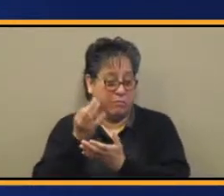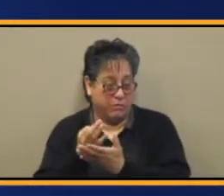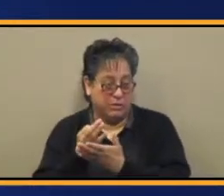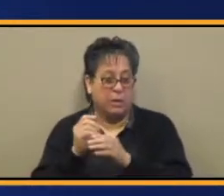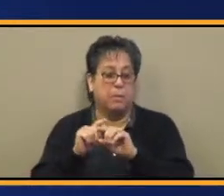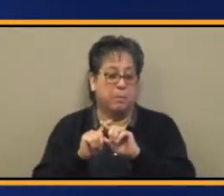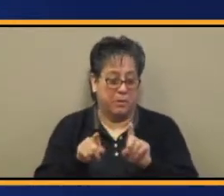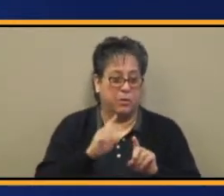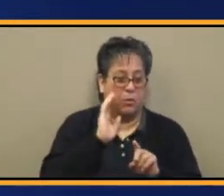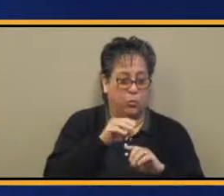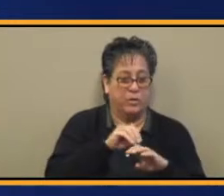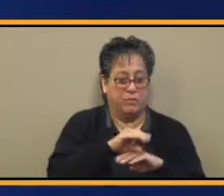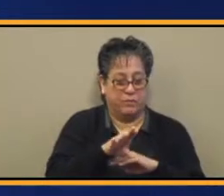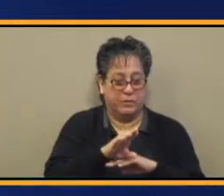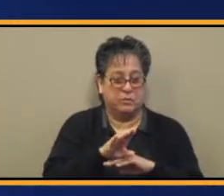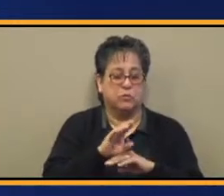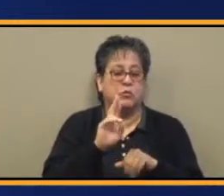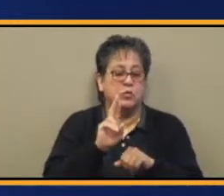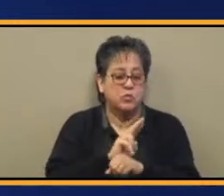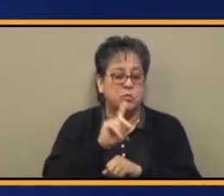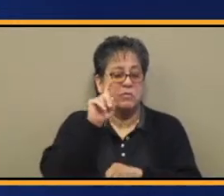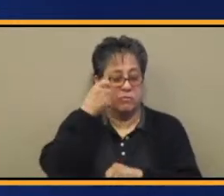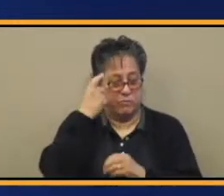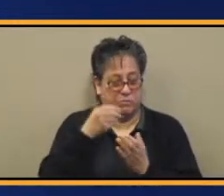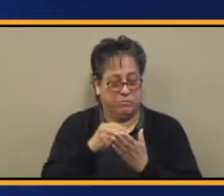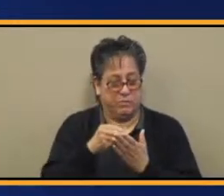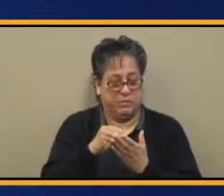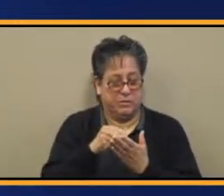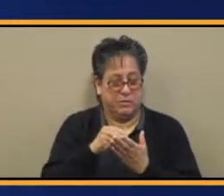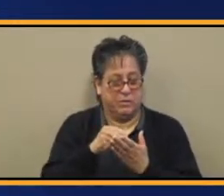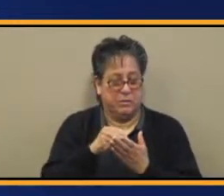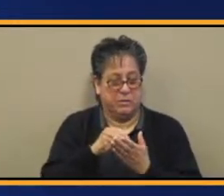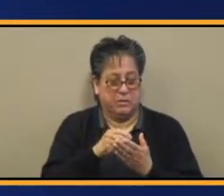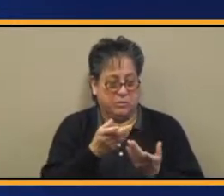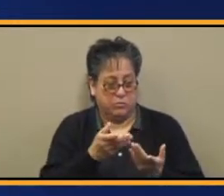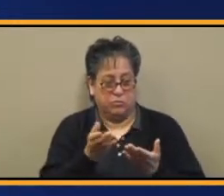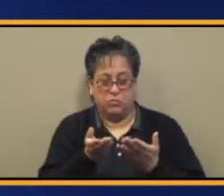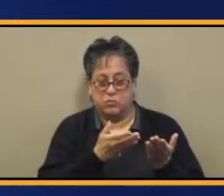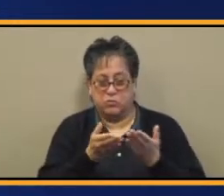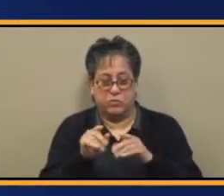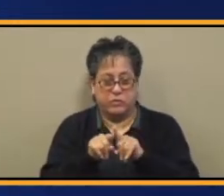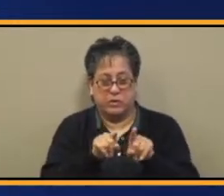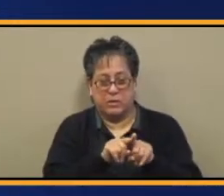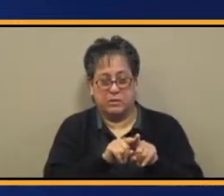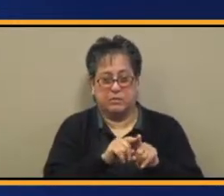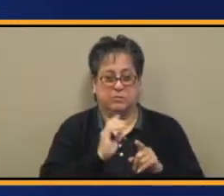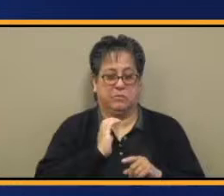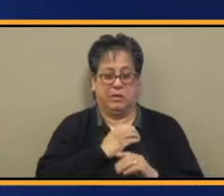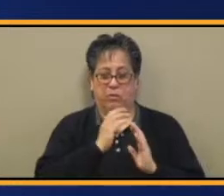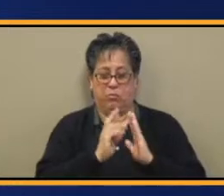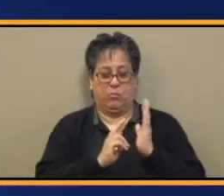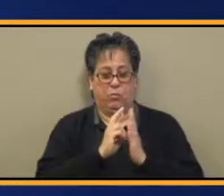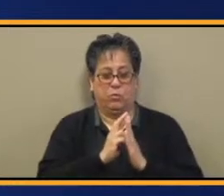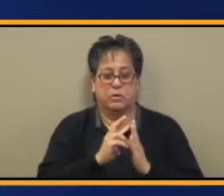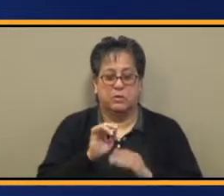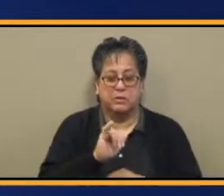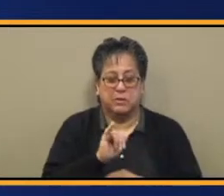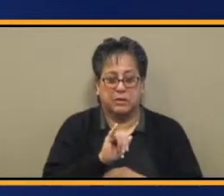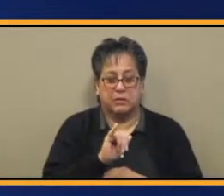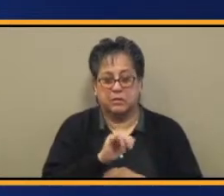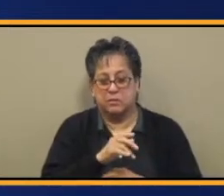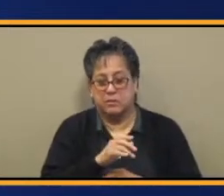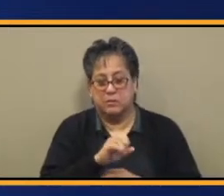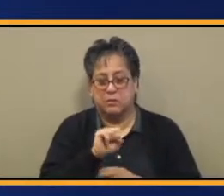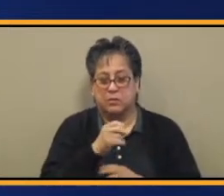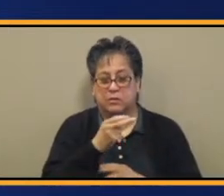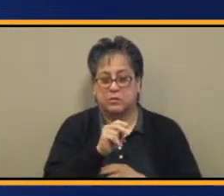ability to use those federal funds to serve as in our role, essentially as the overflow